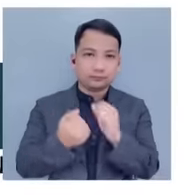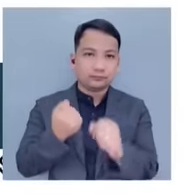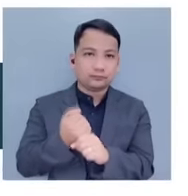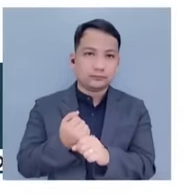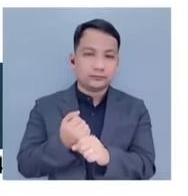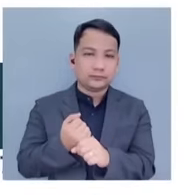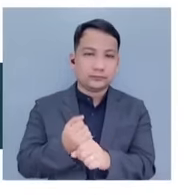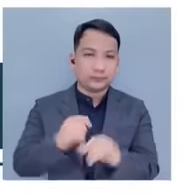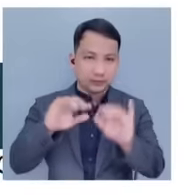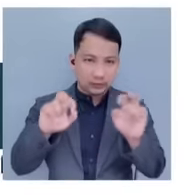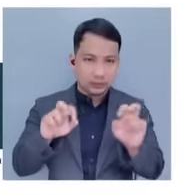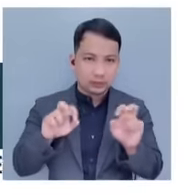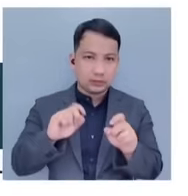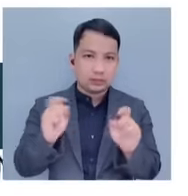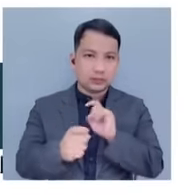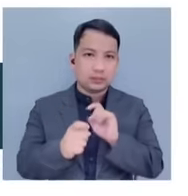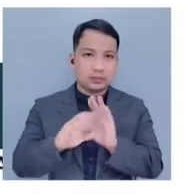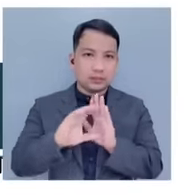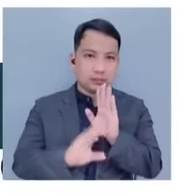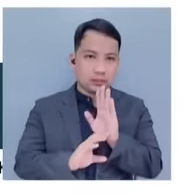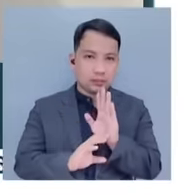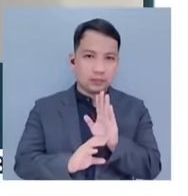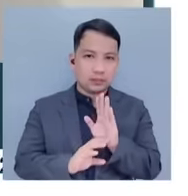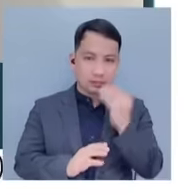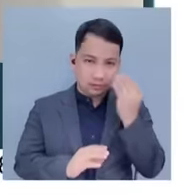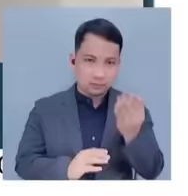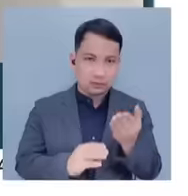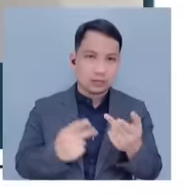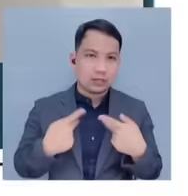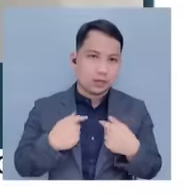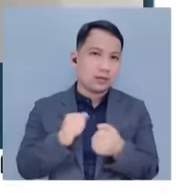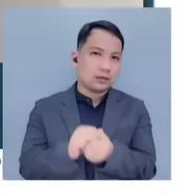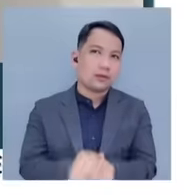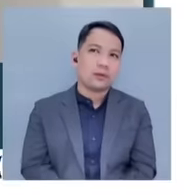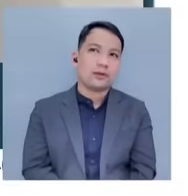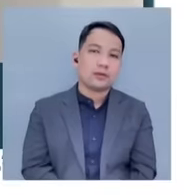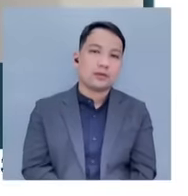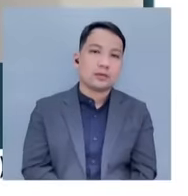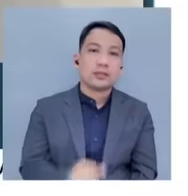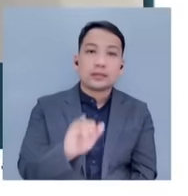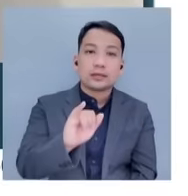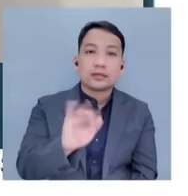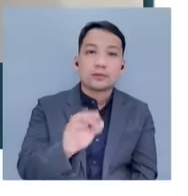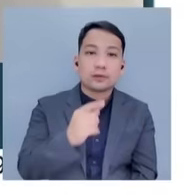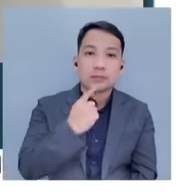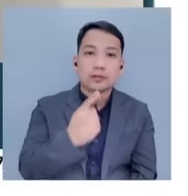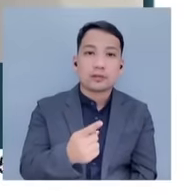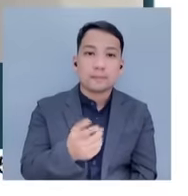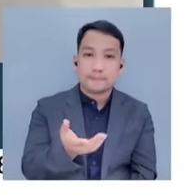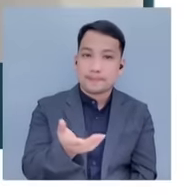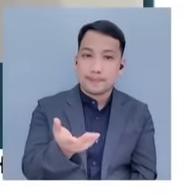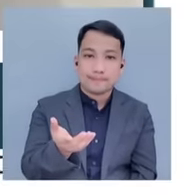campaign to change the charter has always been there. But one thing that